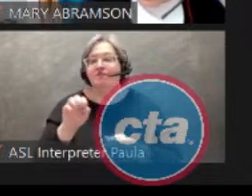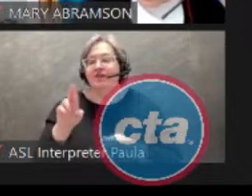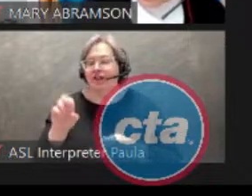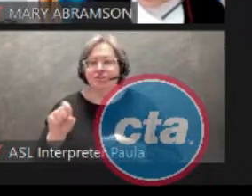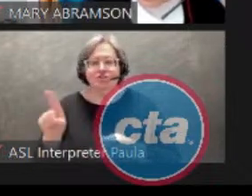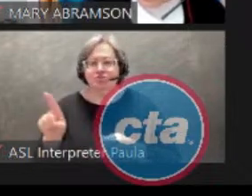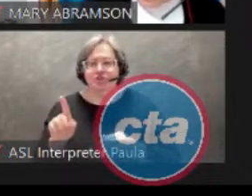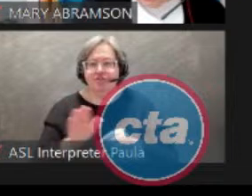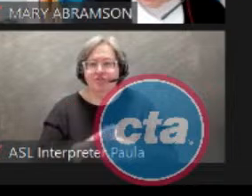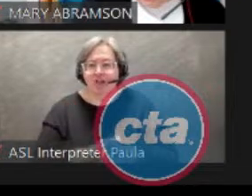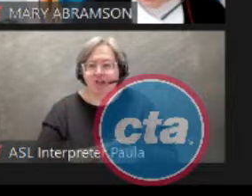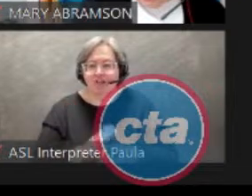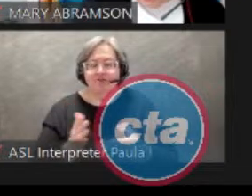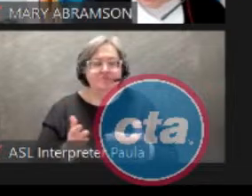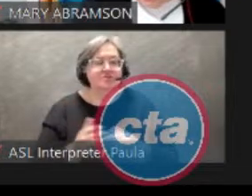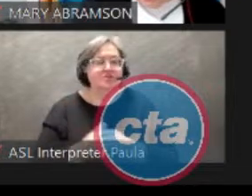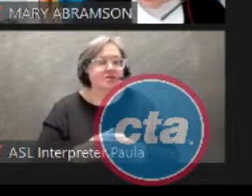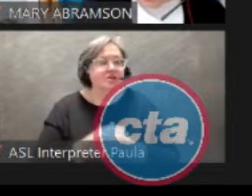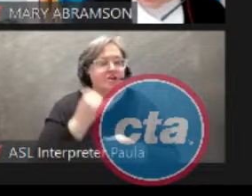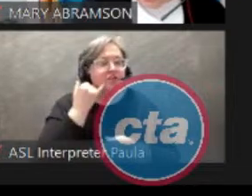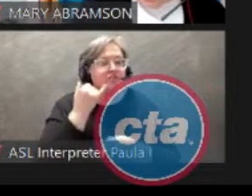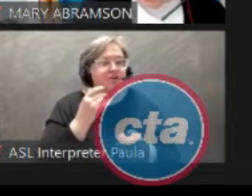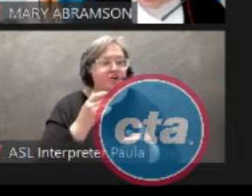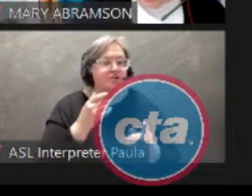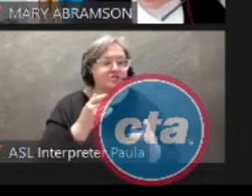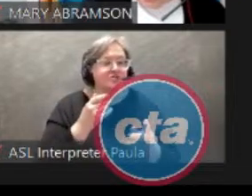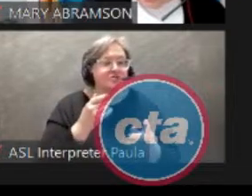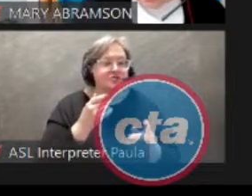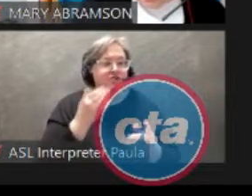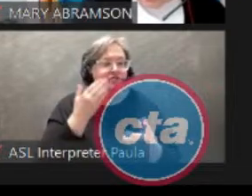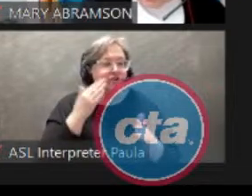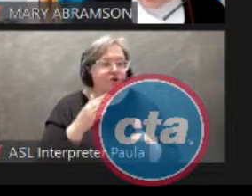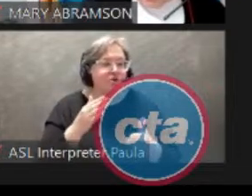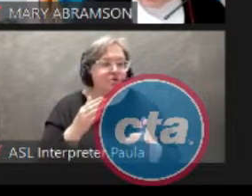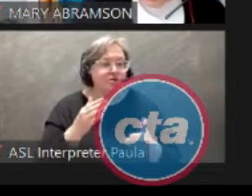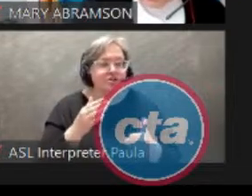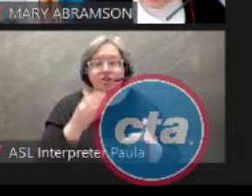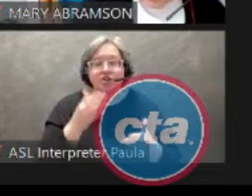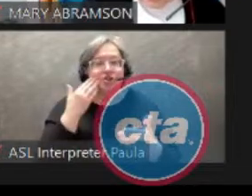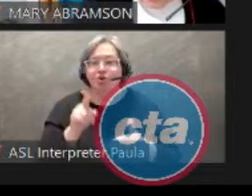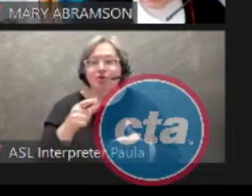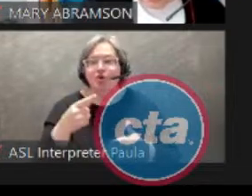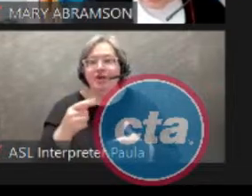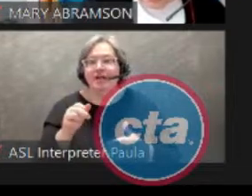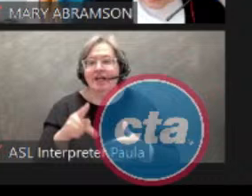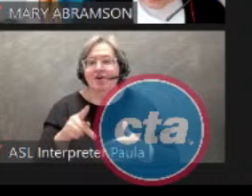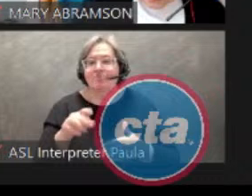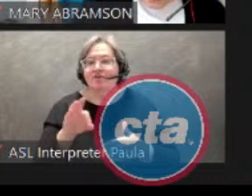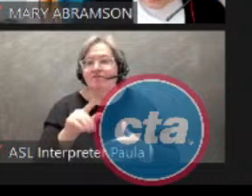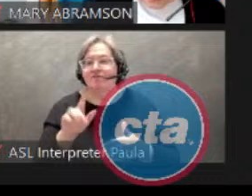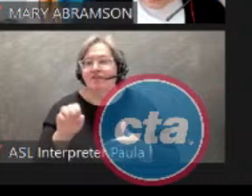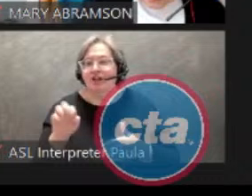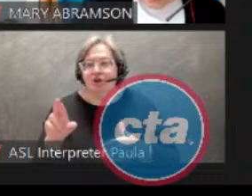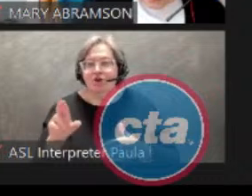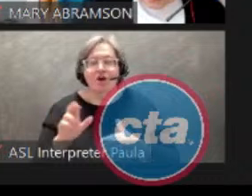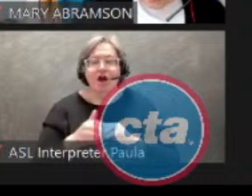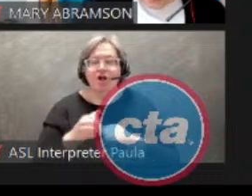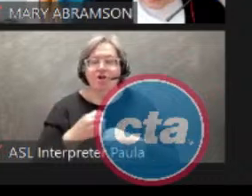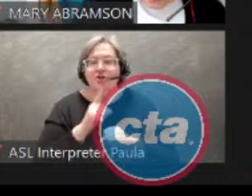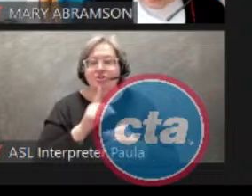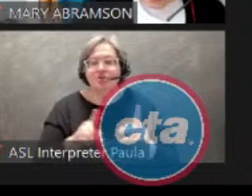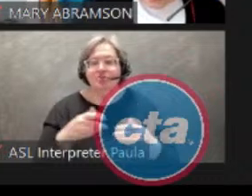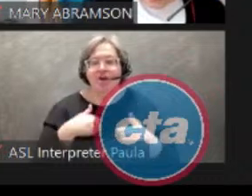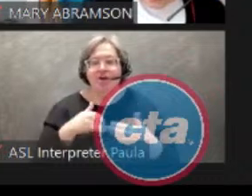needed, readily available to people? Are they going to know how to ask for one? If you're not from here, you don't know you need a gap filler at certain thing, how are we going to make sure people have that